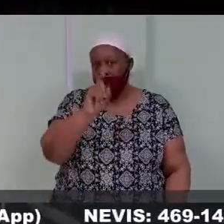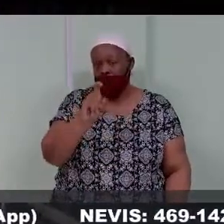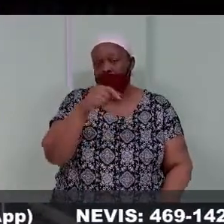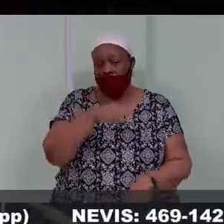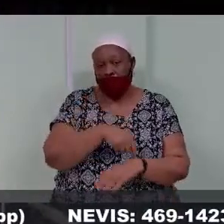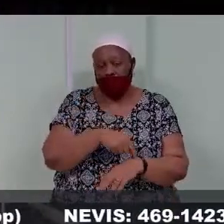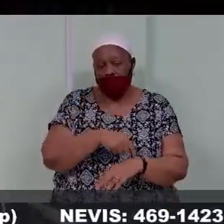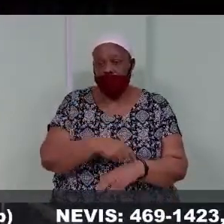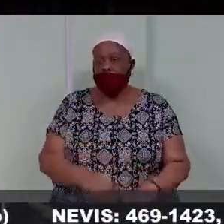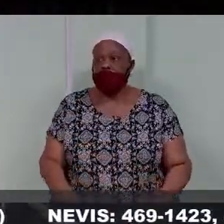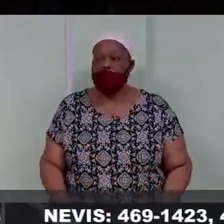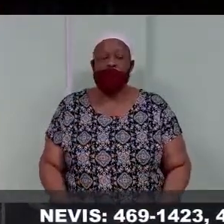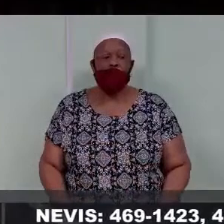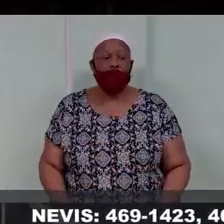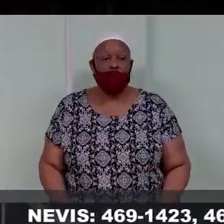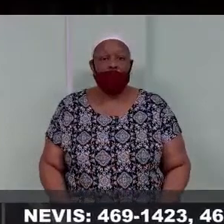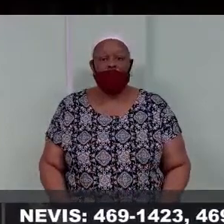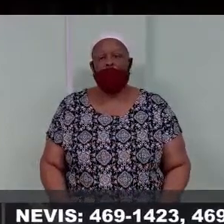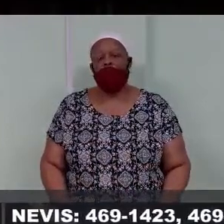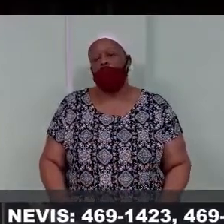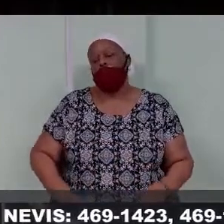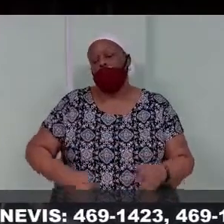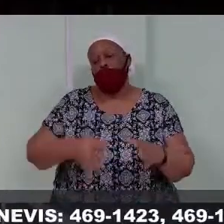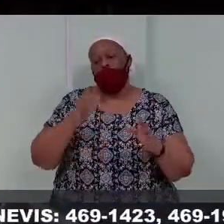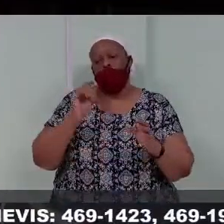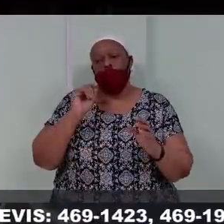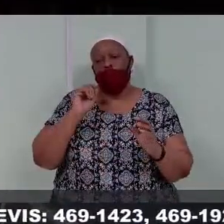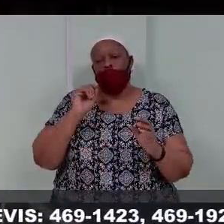it be on the forehead or on the wrist?